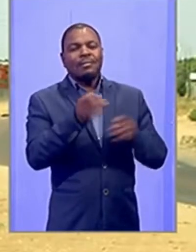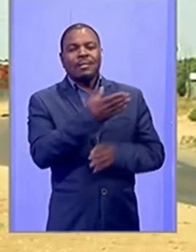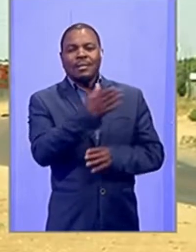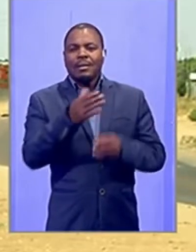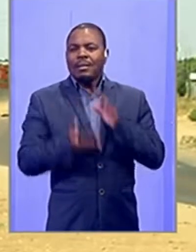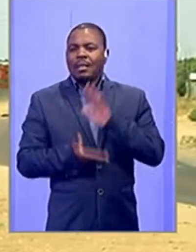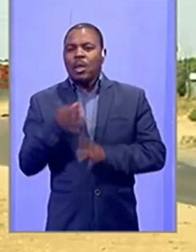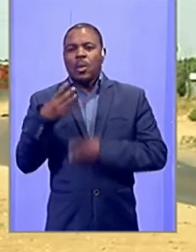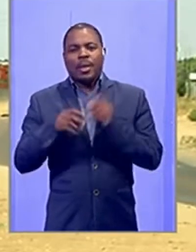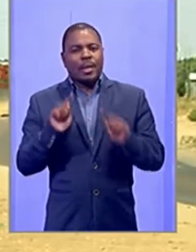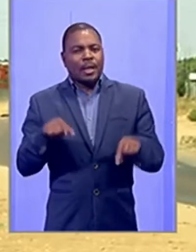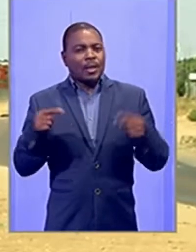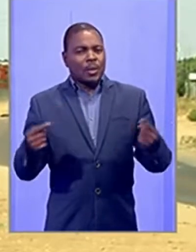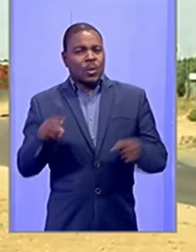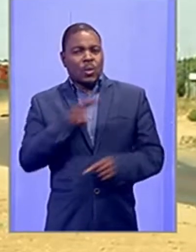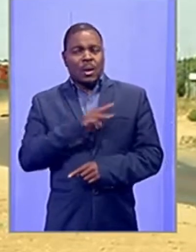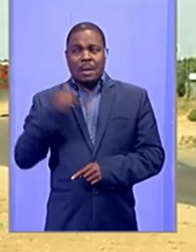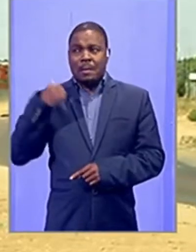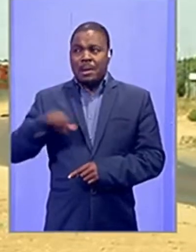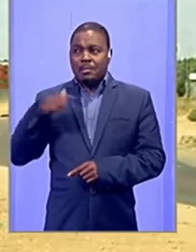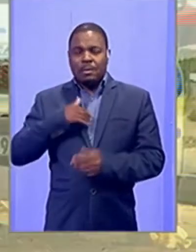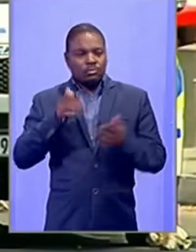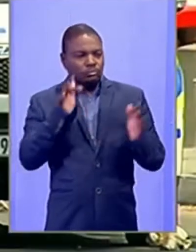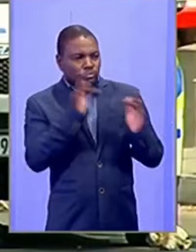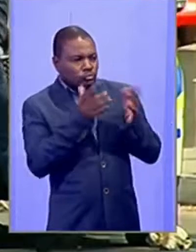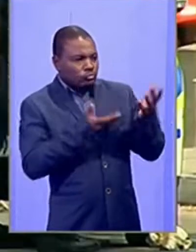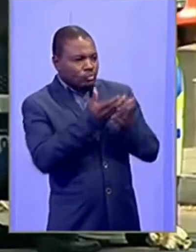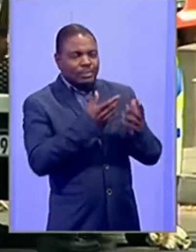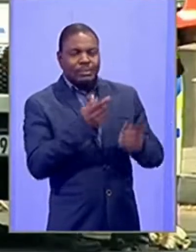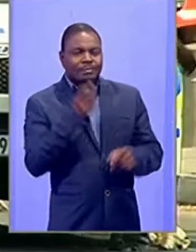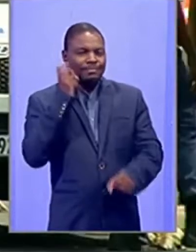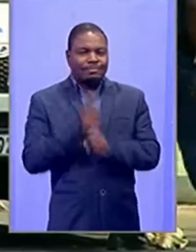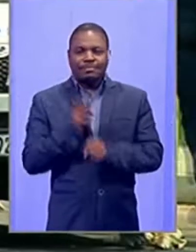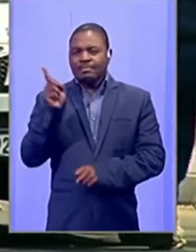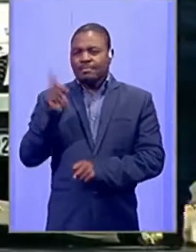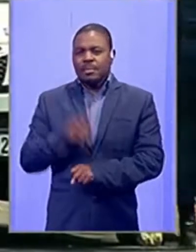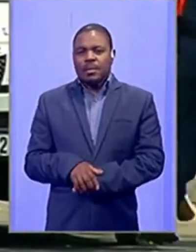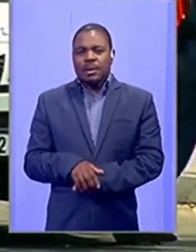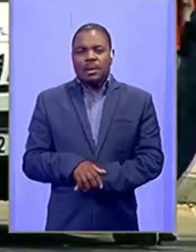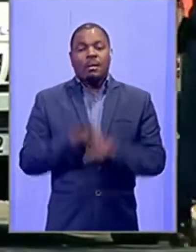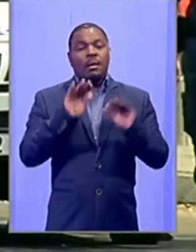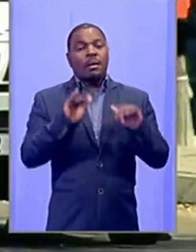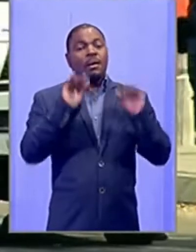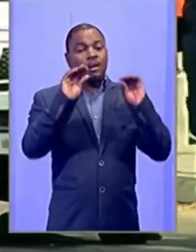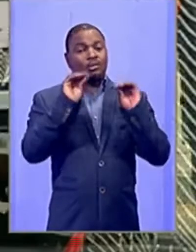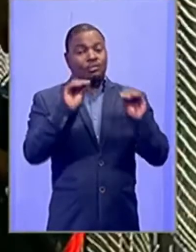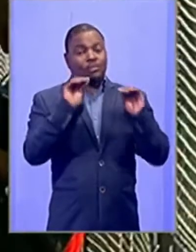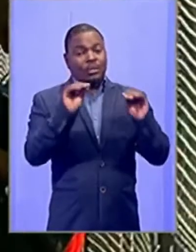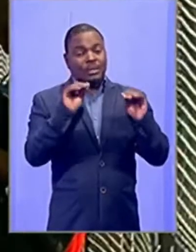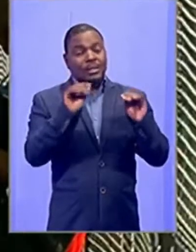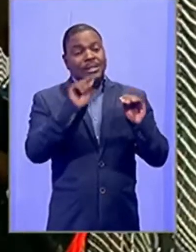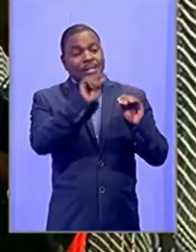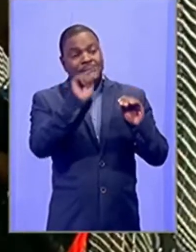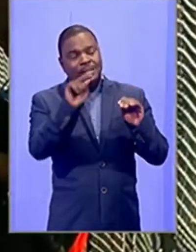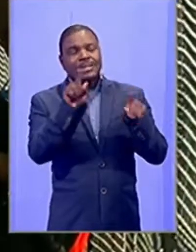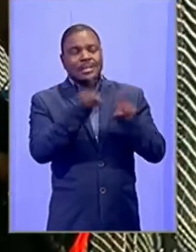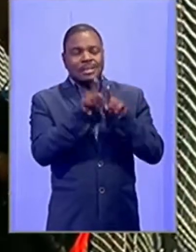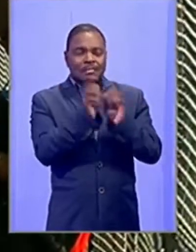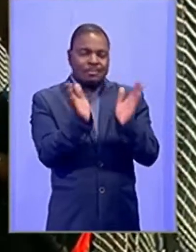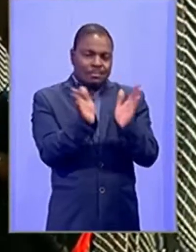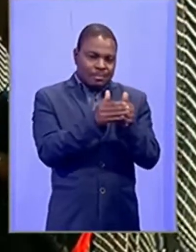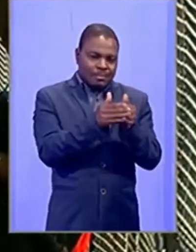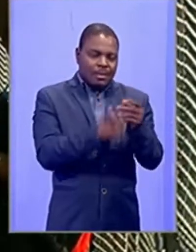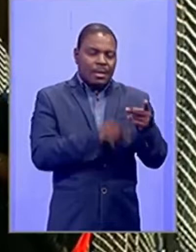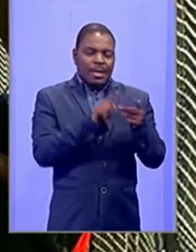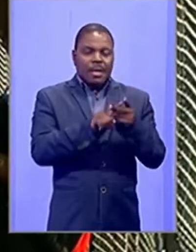berekong ba eng ka bakela gore Mmasepala a o nyaka go boledišana le badudi. Ditheo tša dithuto tša godimo di hlole di tswaletšwe mo le bašomi le bona ba ile